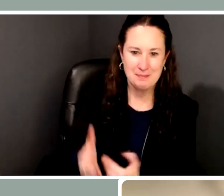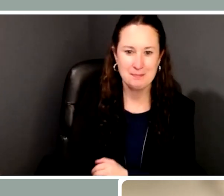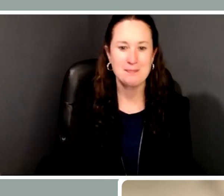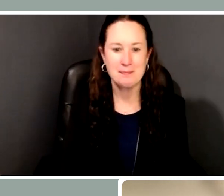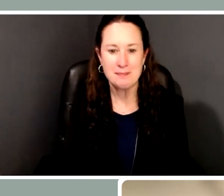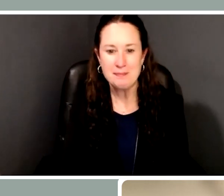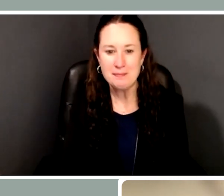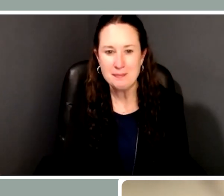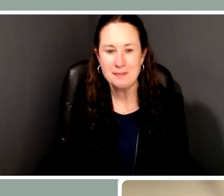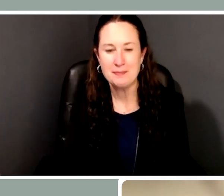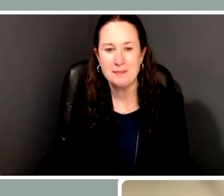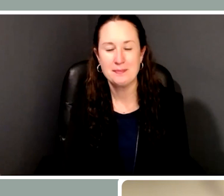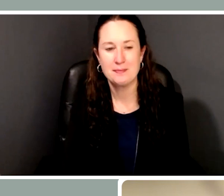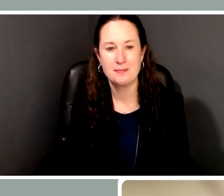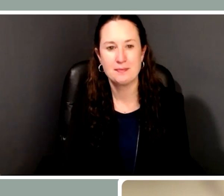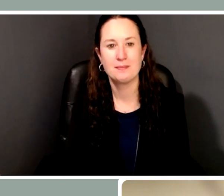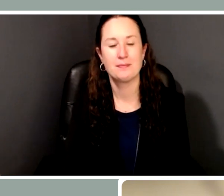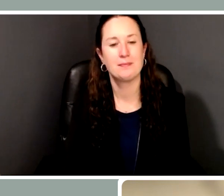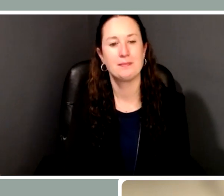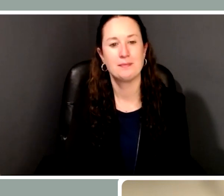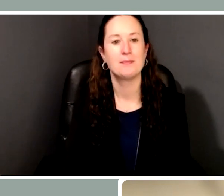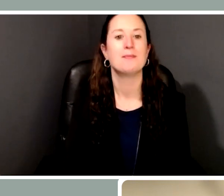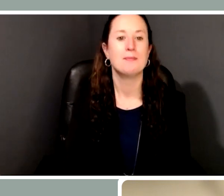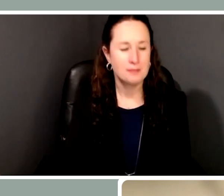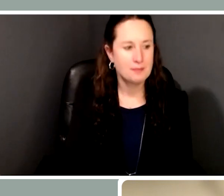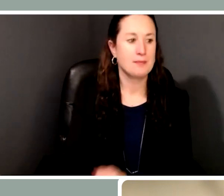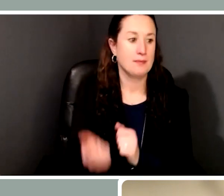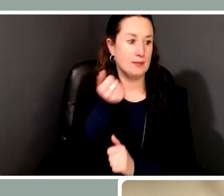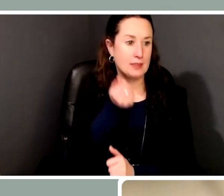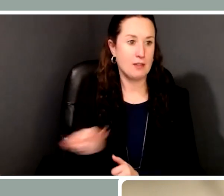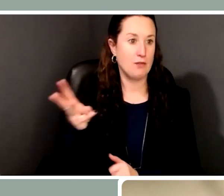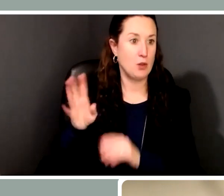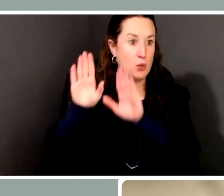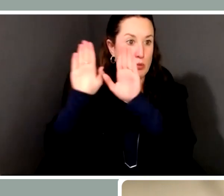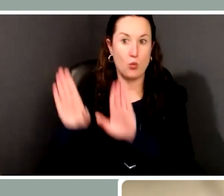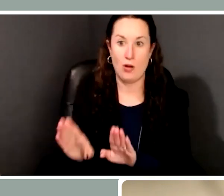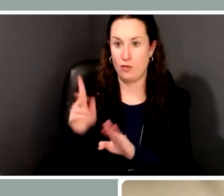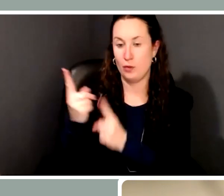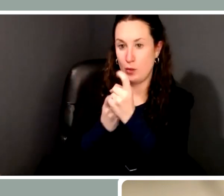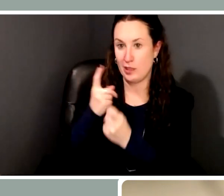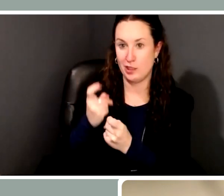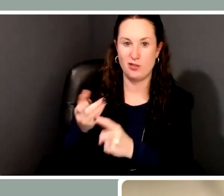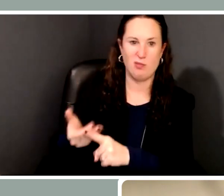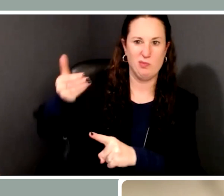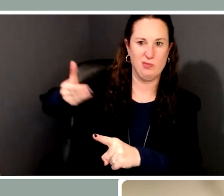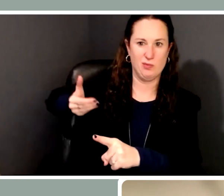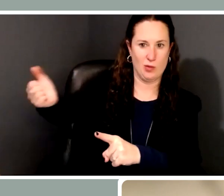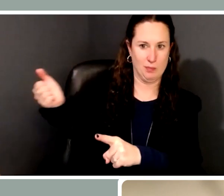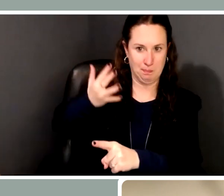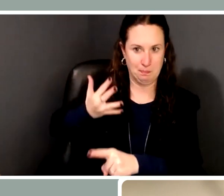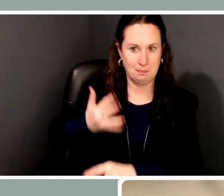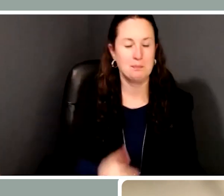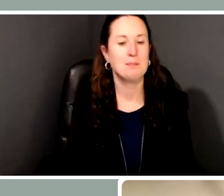So I'm going to ask a couple of really excellent questions that we got ahead of time. So the